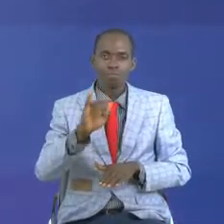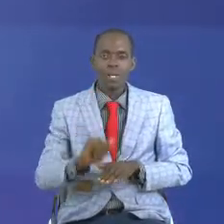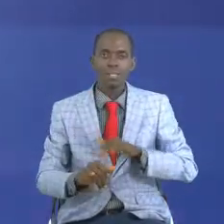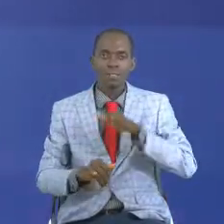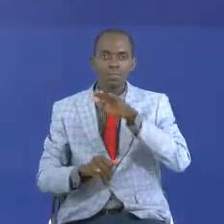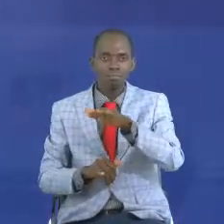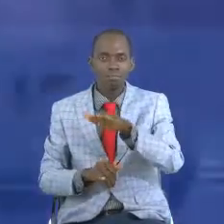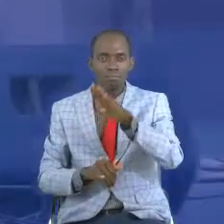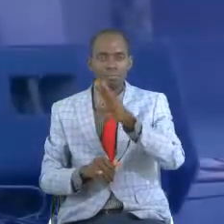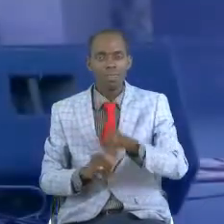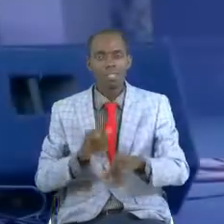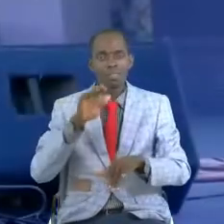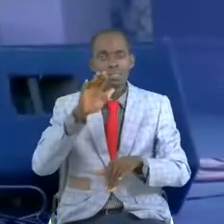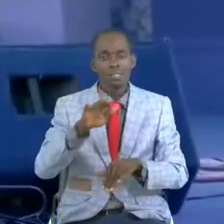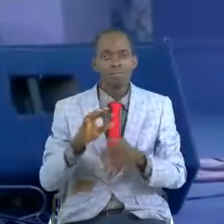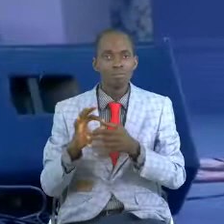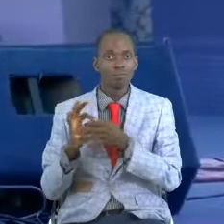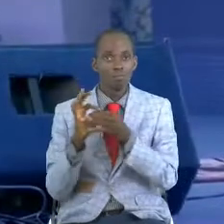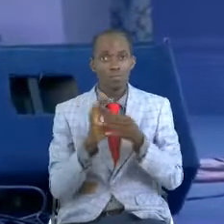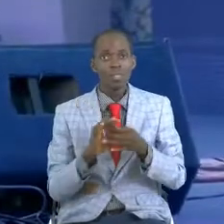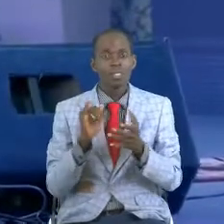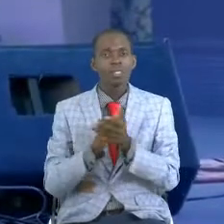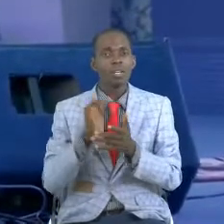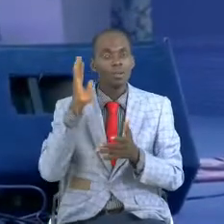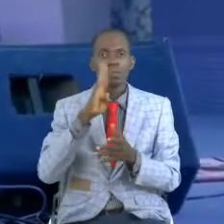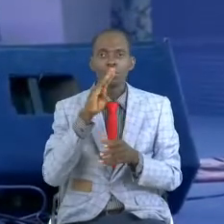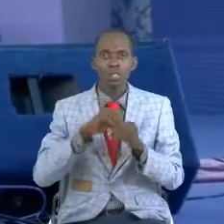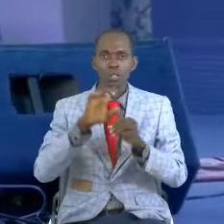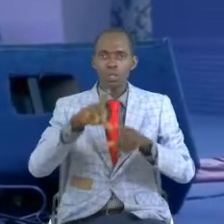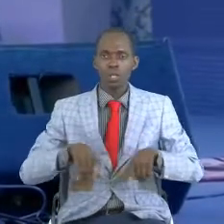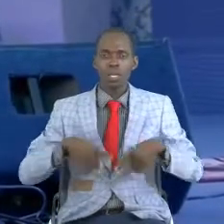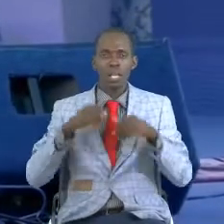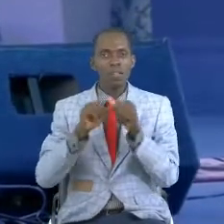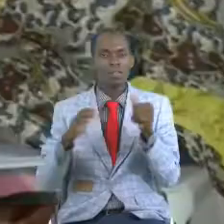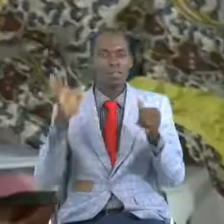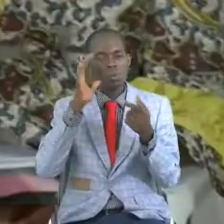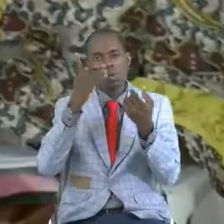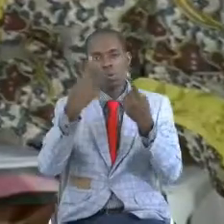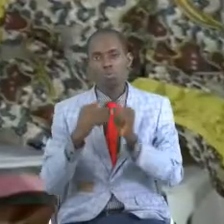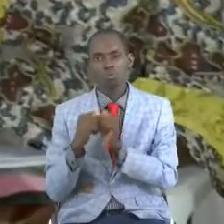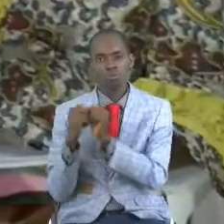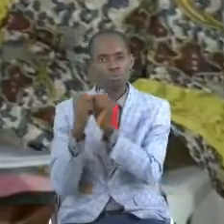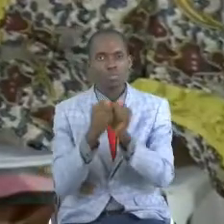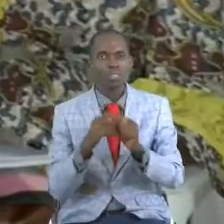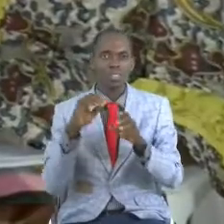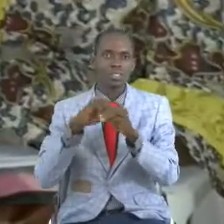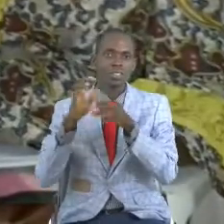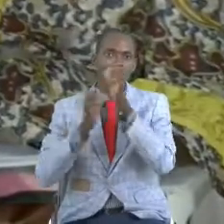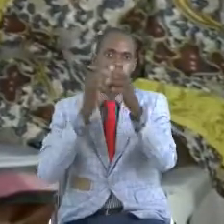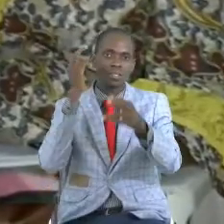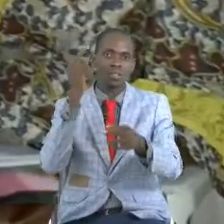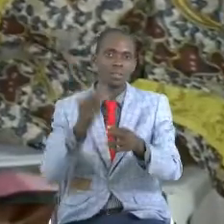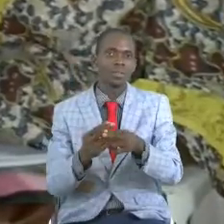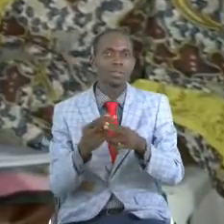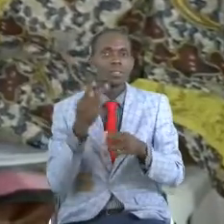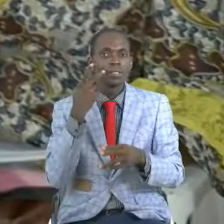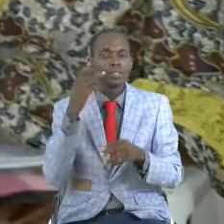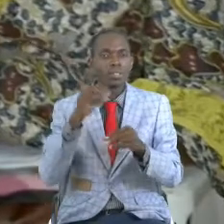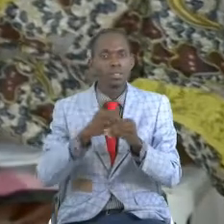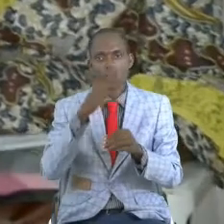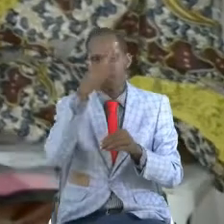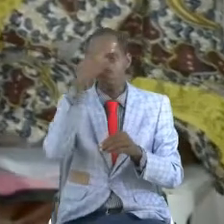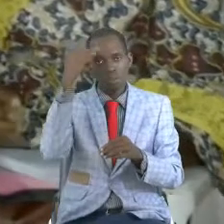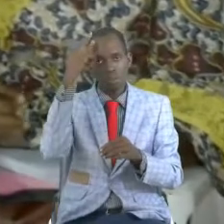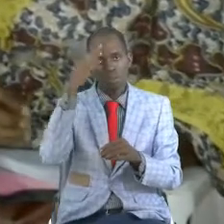harmoniously, that will be your life. Everything will come together in Jesus' name. Look at Romans chapter